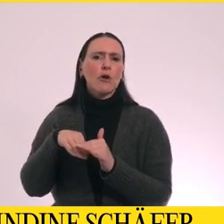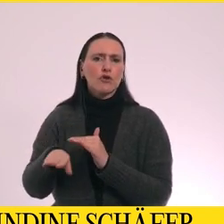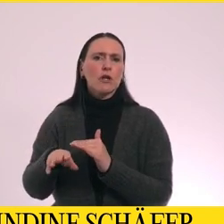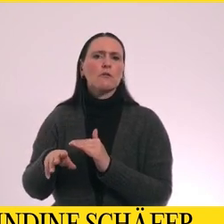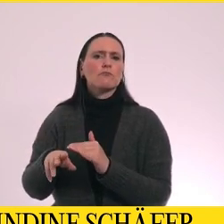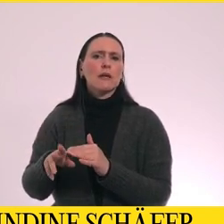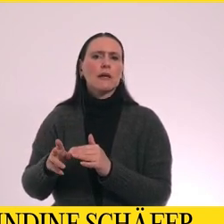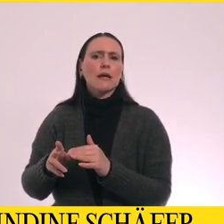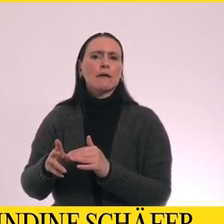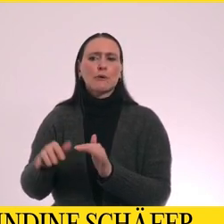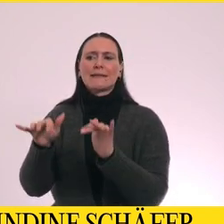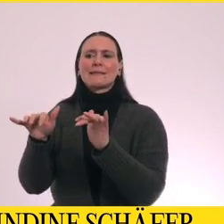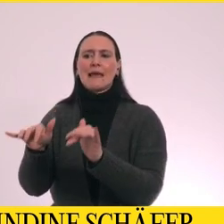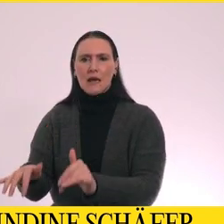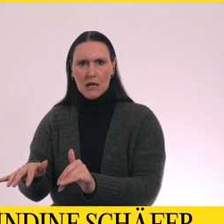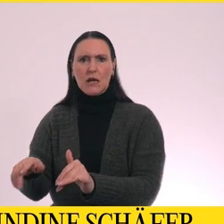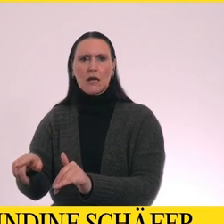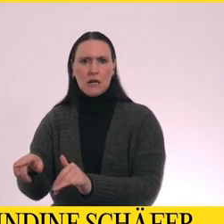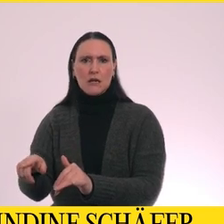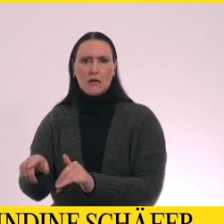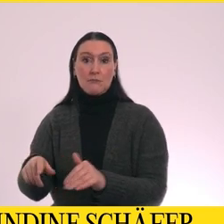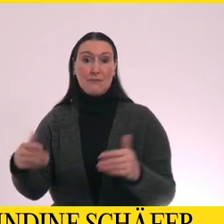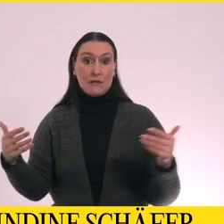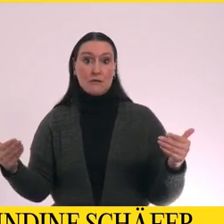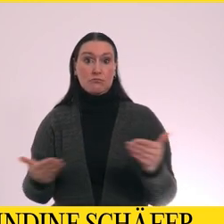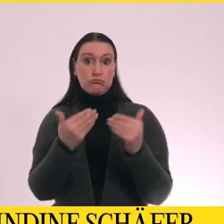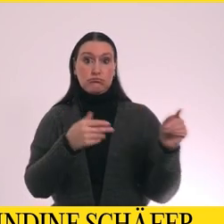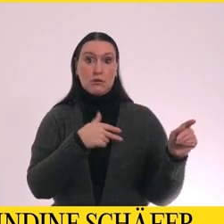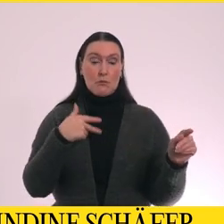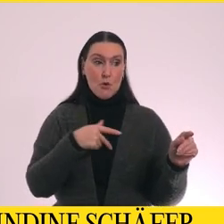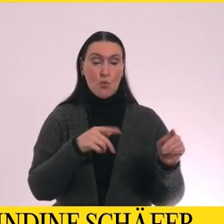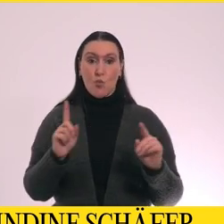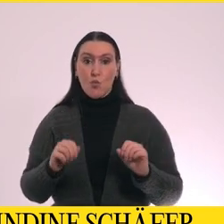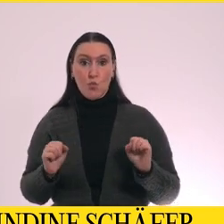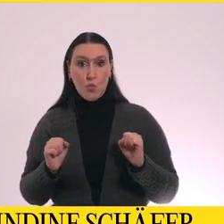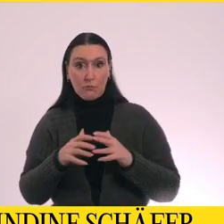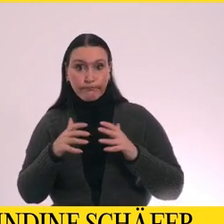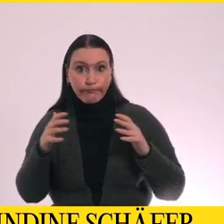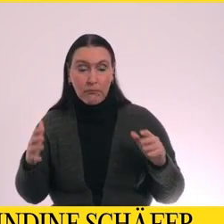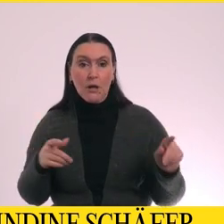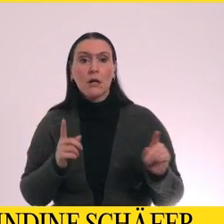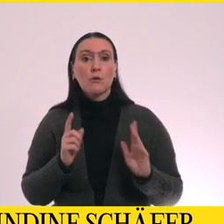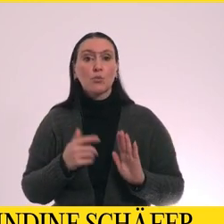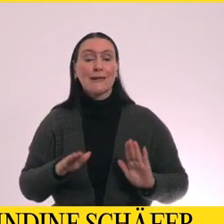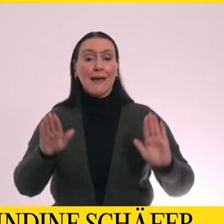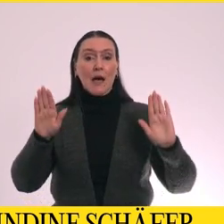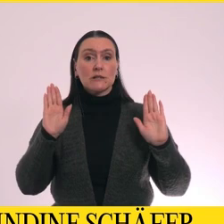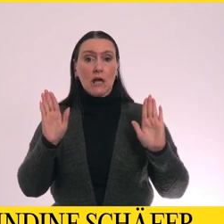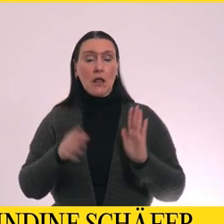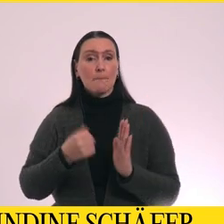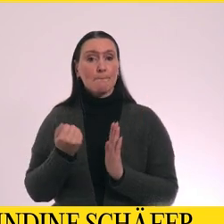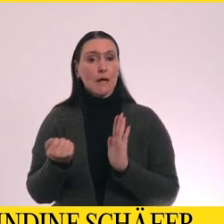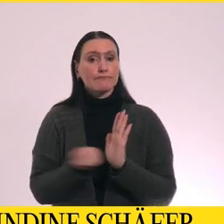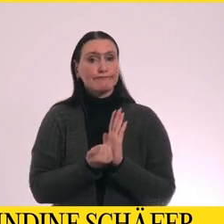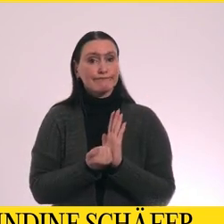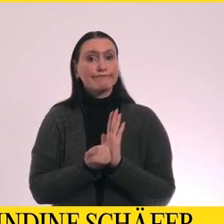And that contrast is huge, because basically, like, a lot of people who actually have a rejected asylum status in Germany, and I know